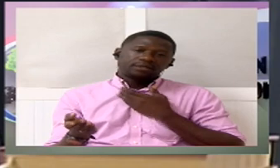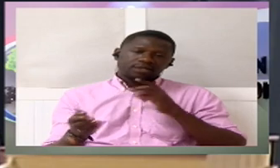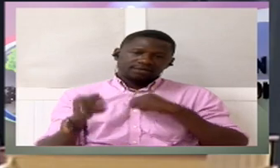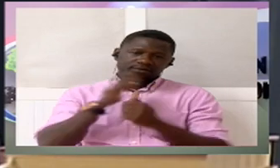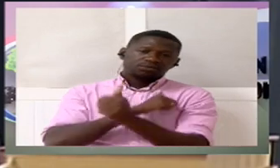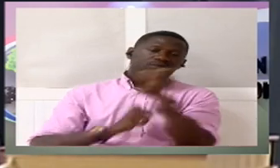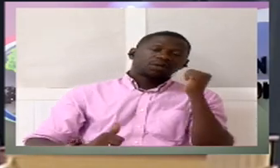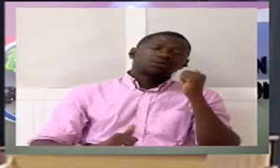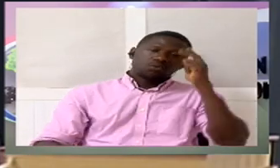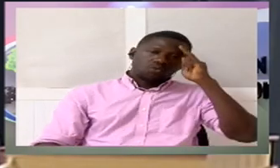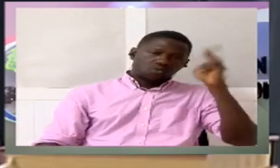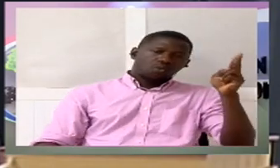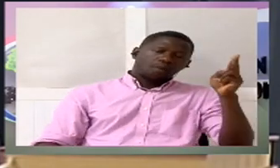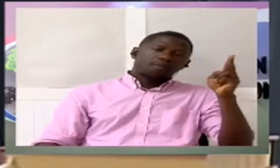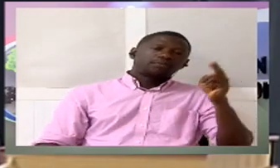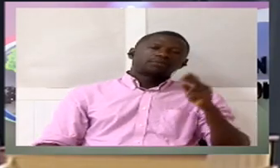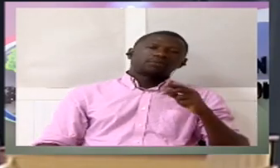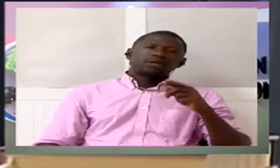no and he returned back home